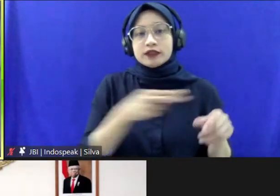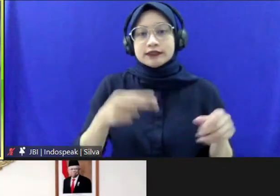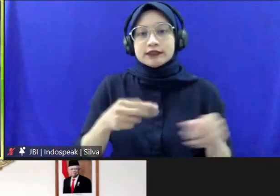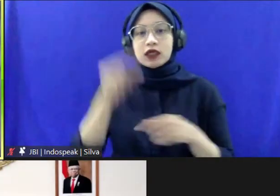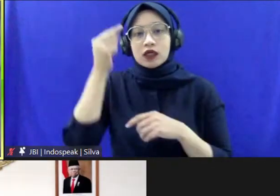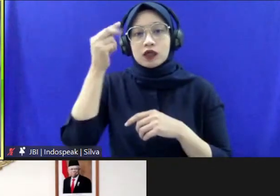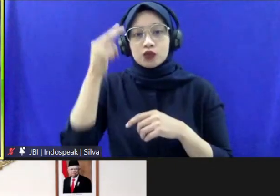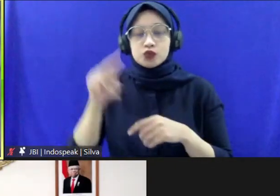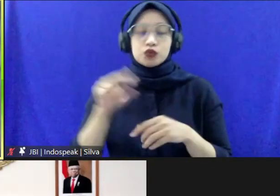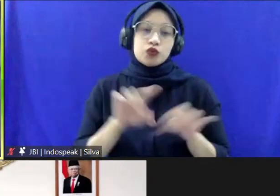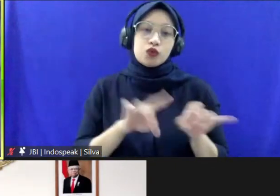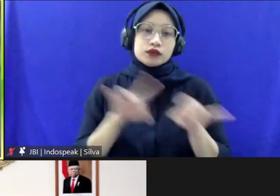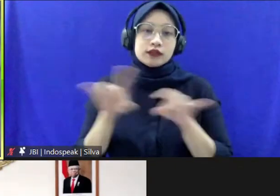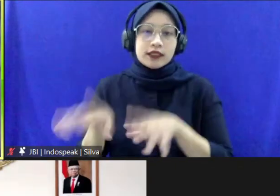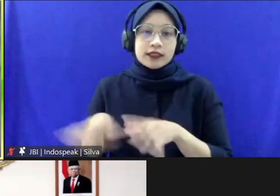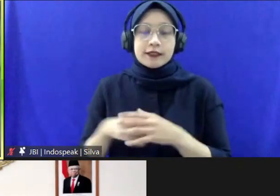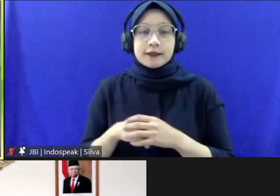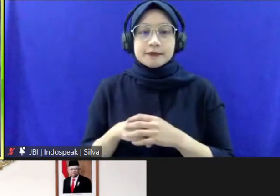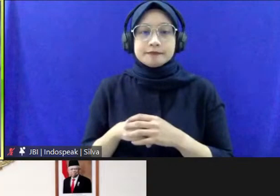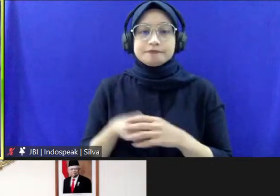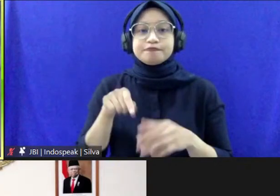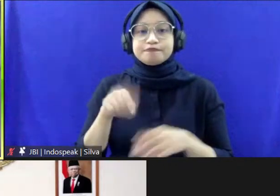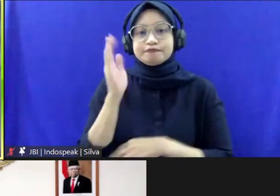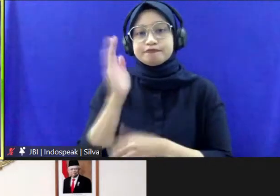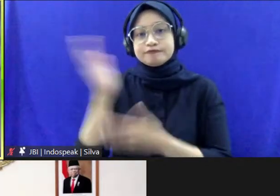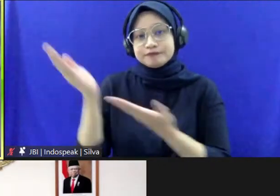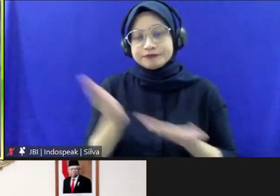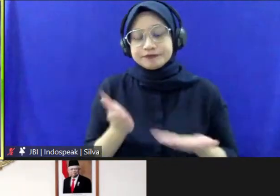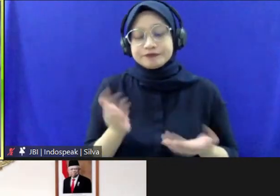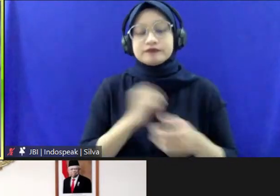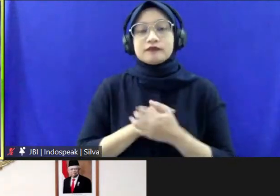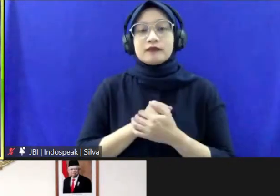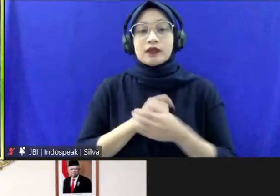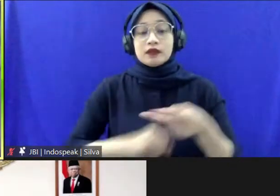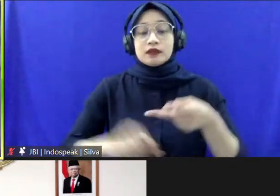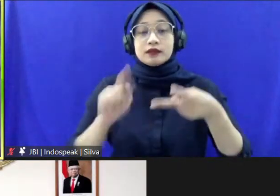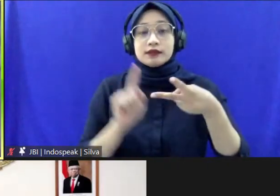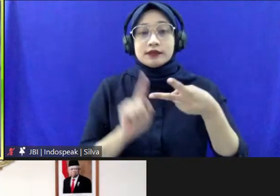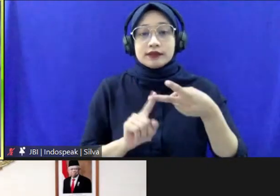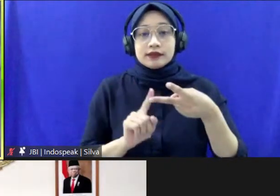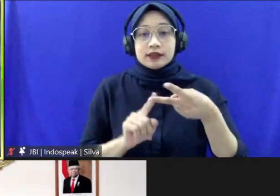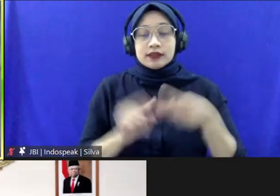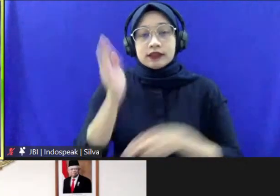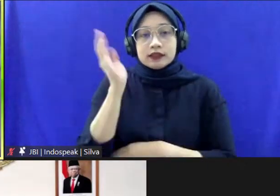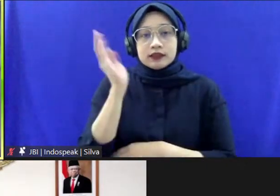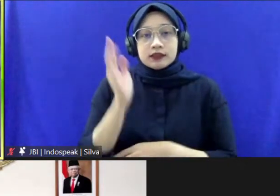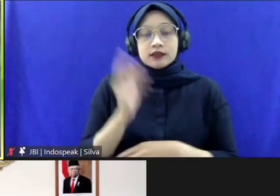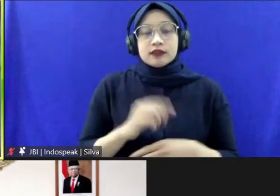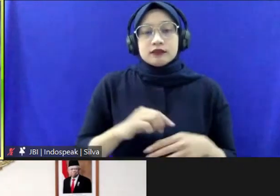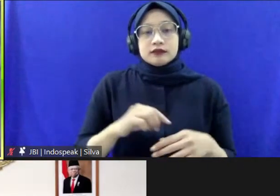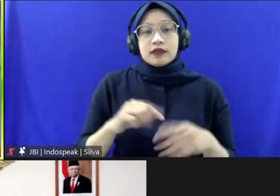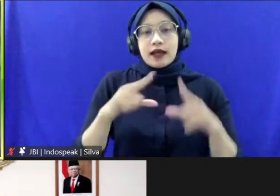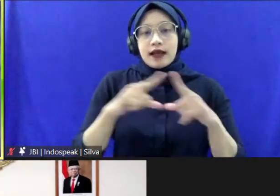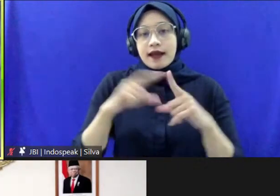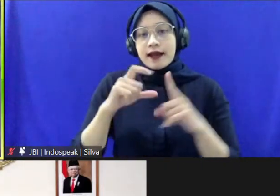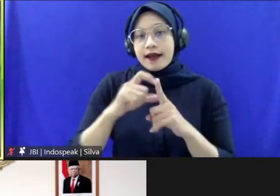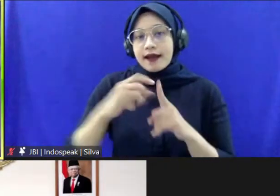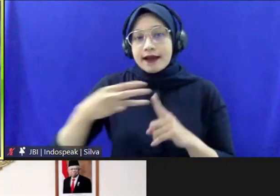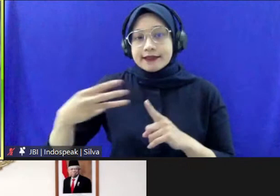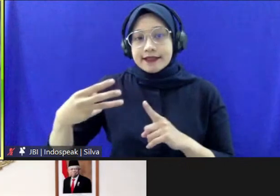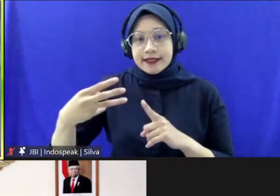And after the welcoming remarks, we have a panel presentation from Dr. Ade Prastiani, who will be speaking